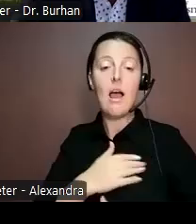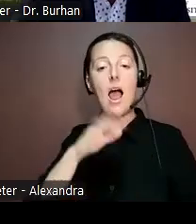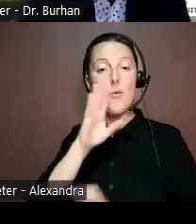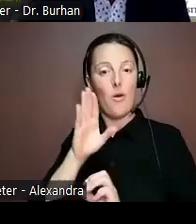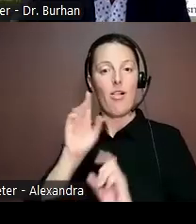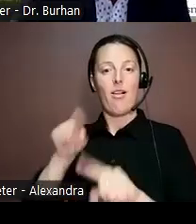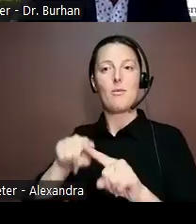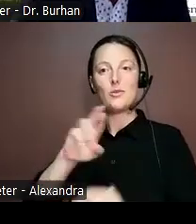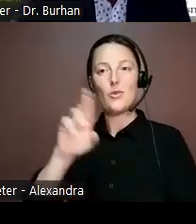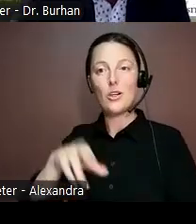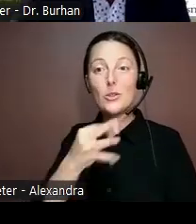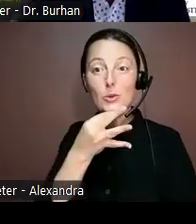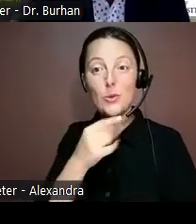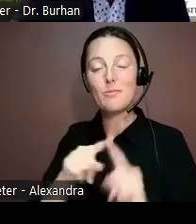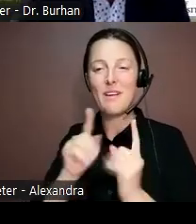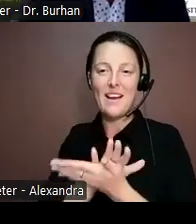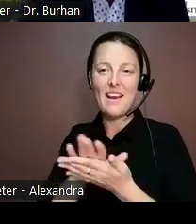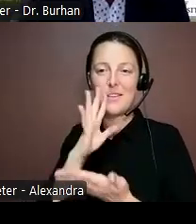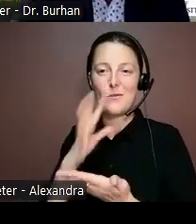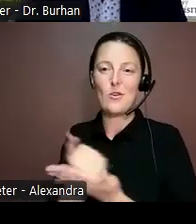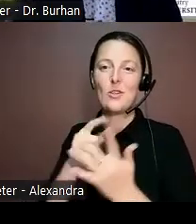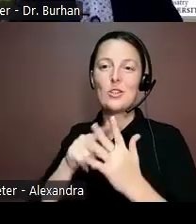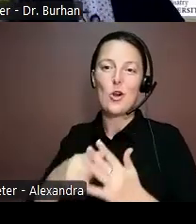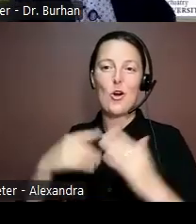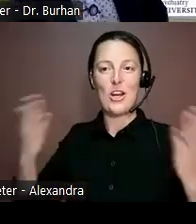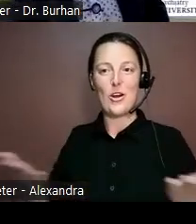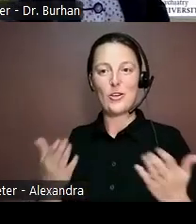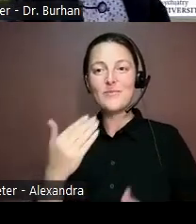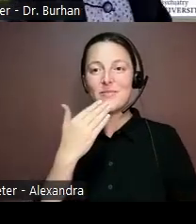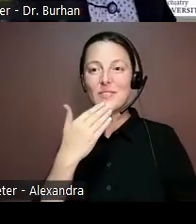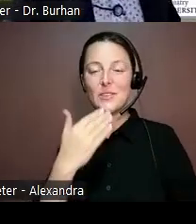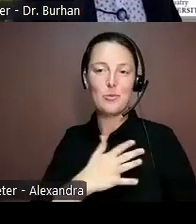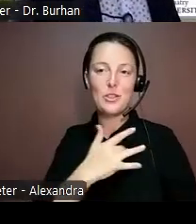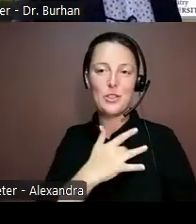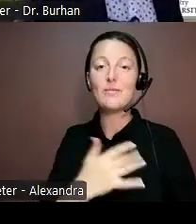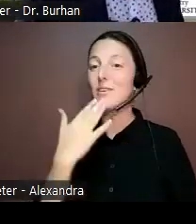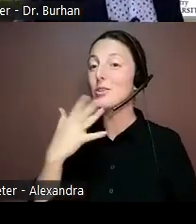was a nice way to actually get started at least. Thank you. Yeah, appreciate it. Thank you so much.